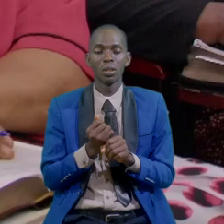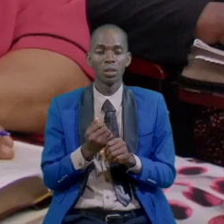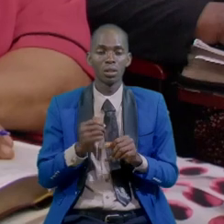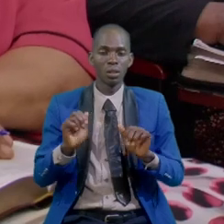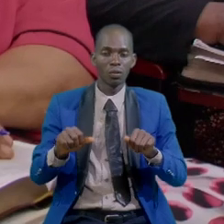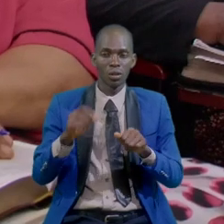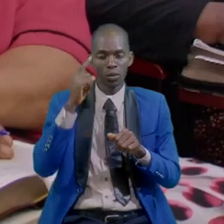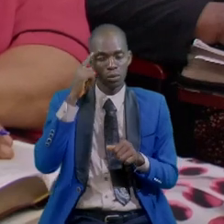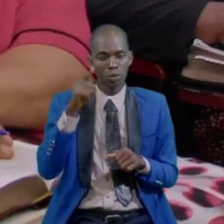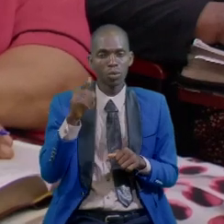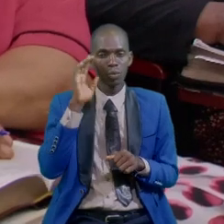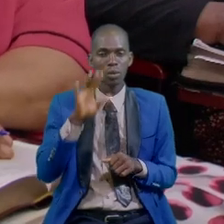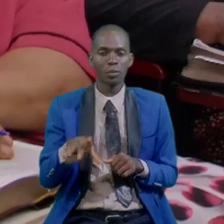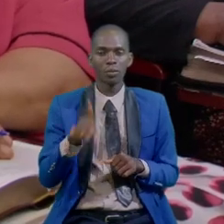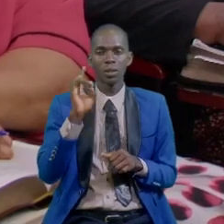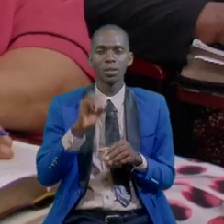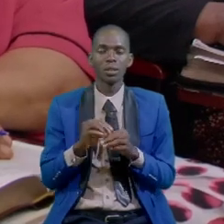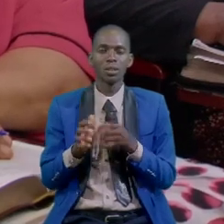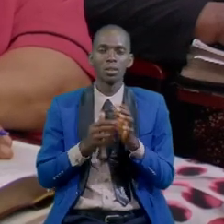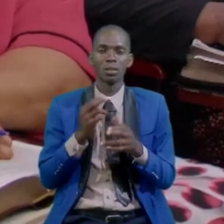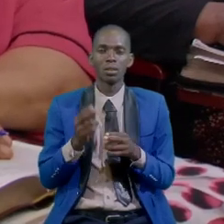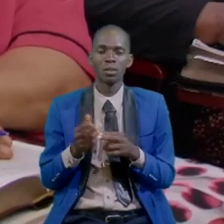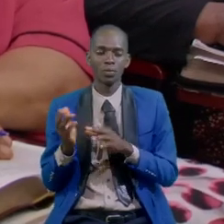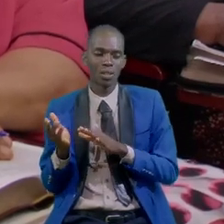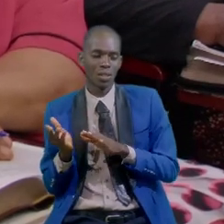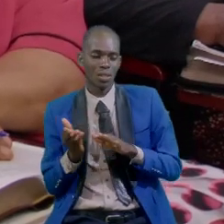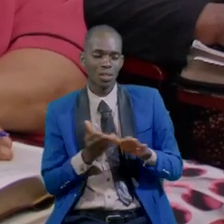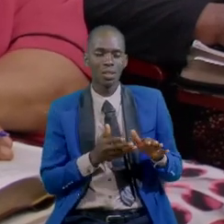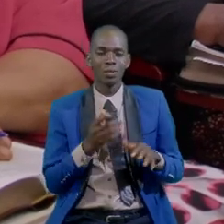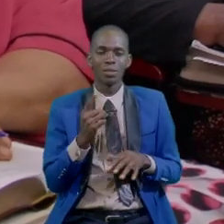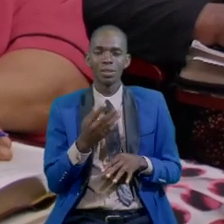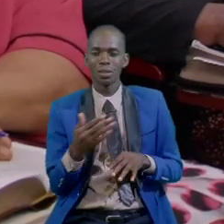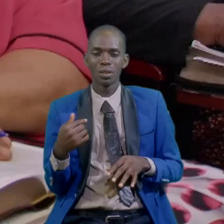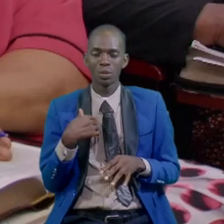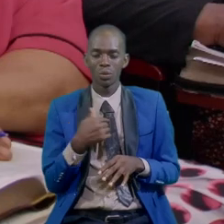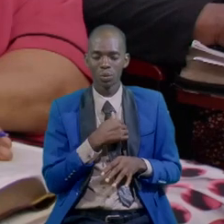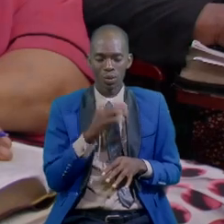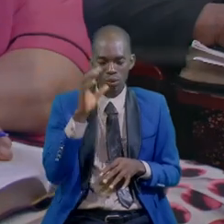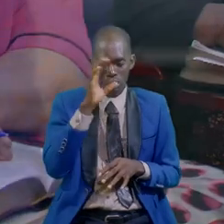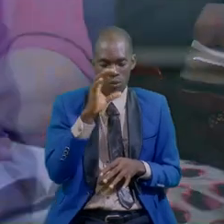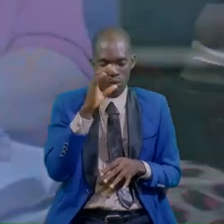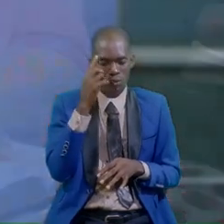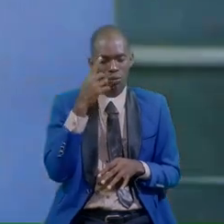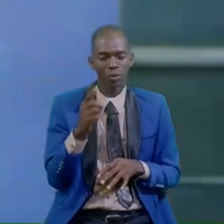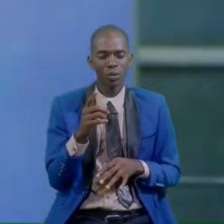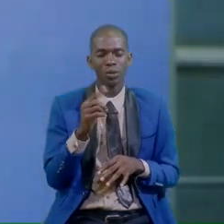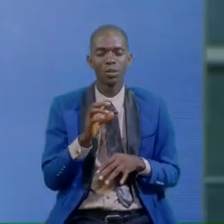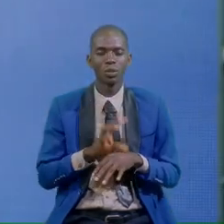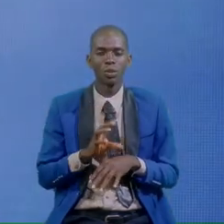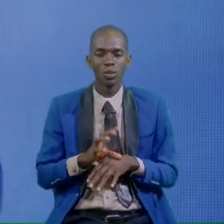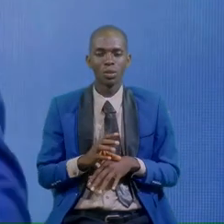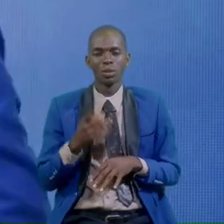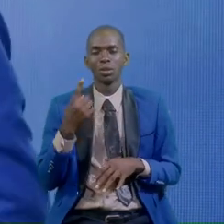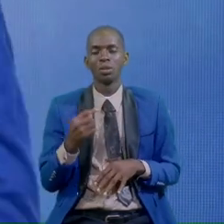Jesus' name. Let's leave all the things we're seeking after the church, the ministers,